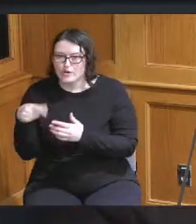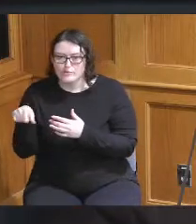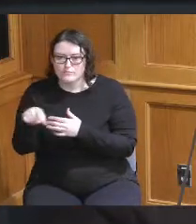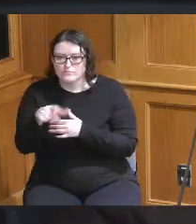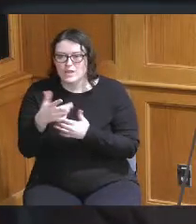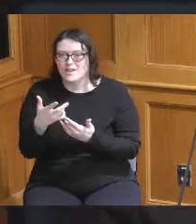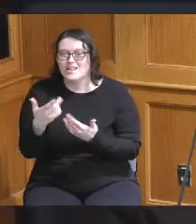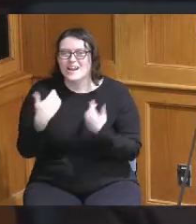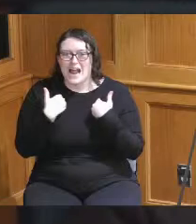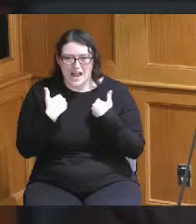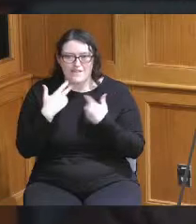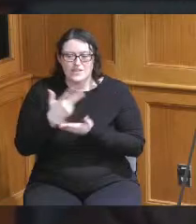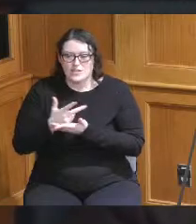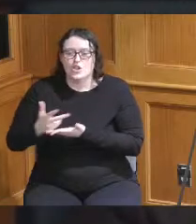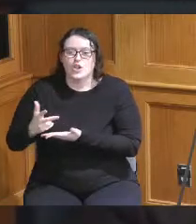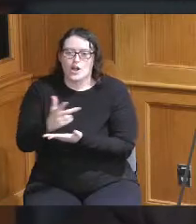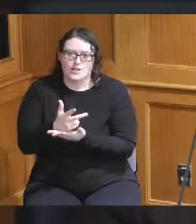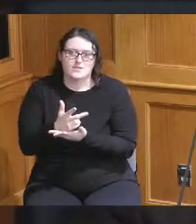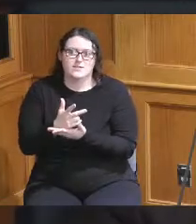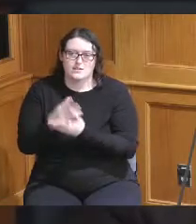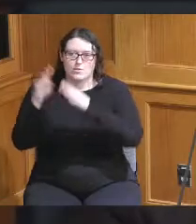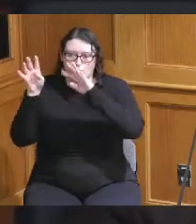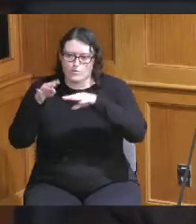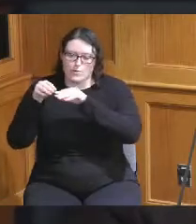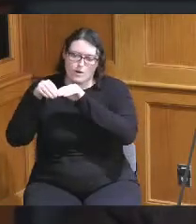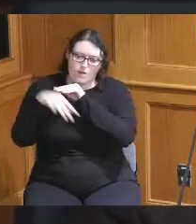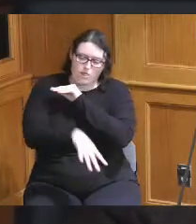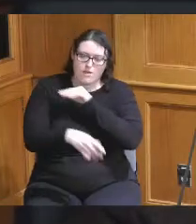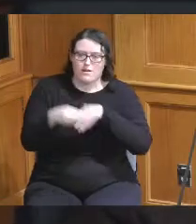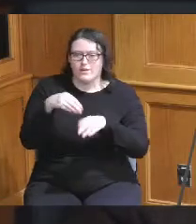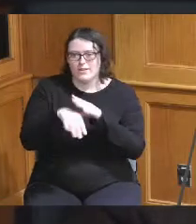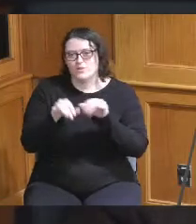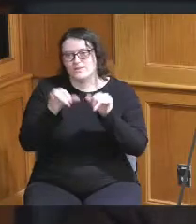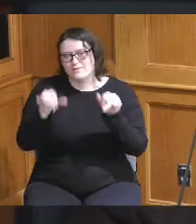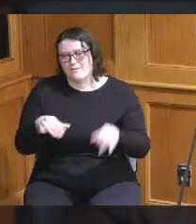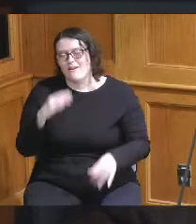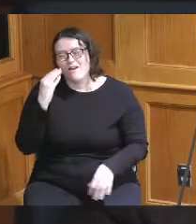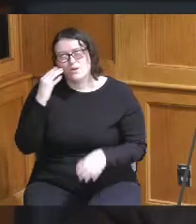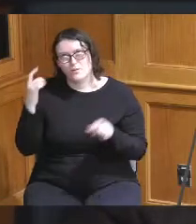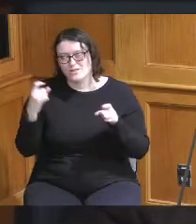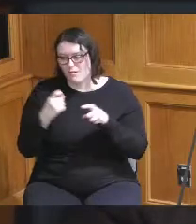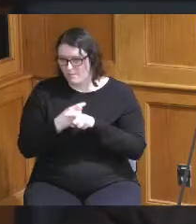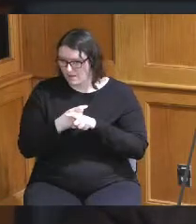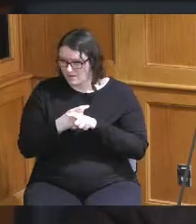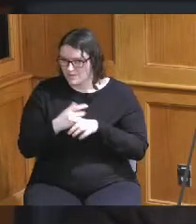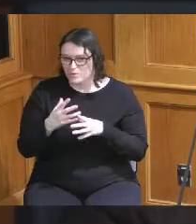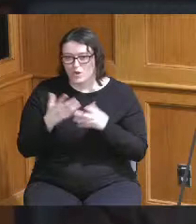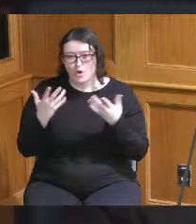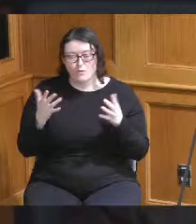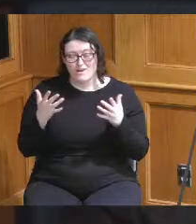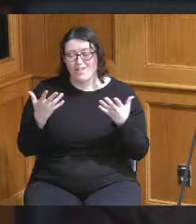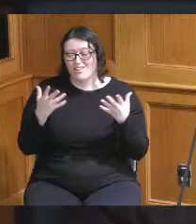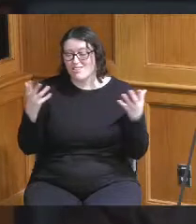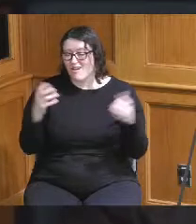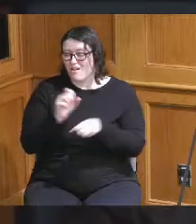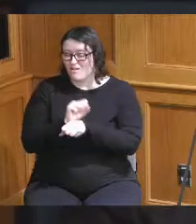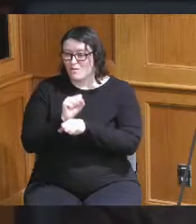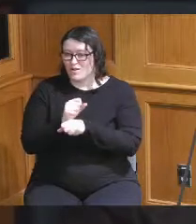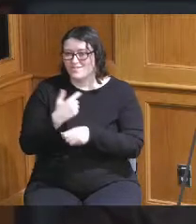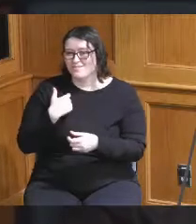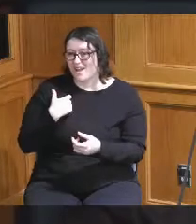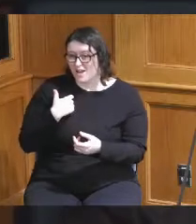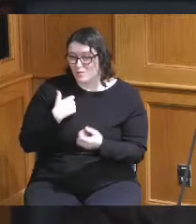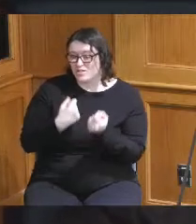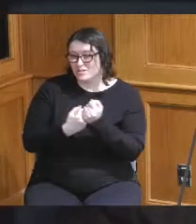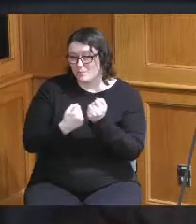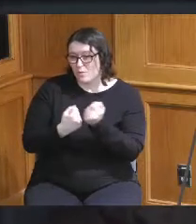lot that dumps into the system. So I know it's complicated. I know there a lot of work was done. I would be in favor of